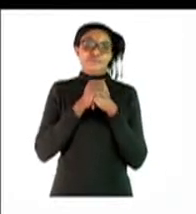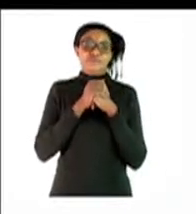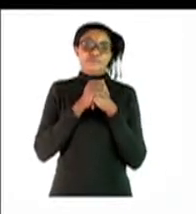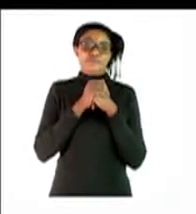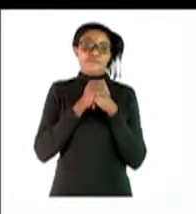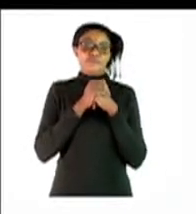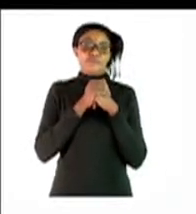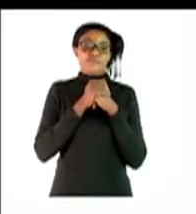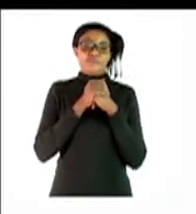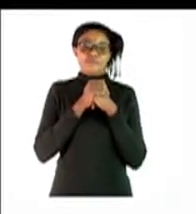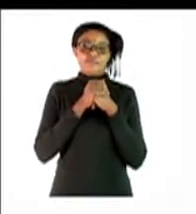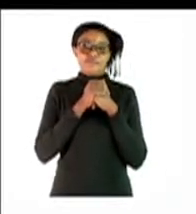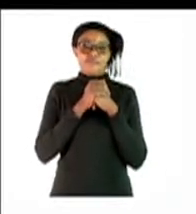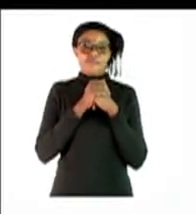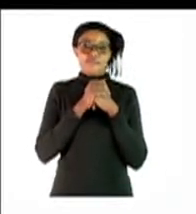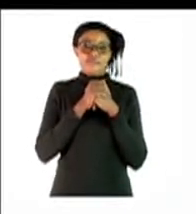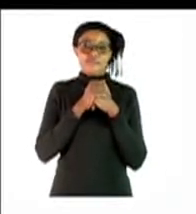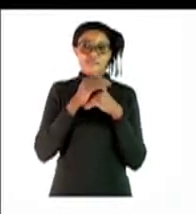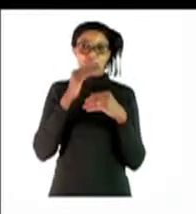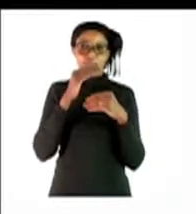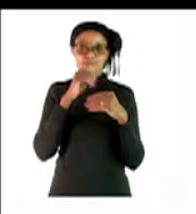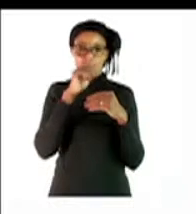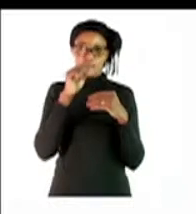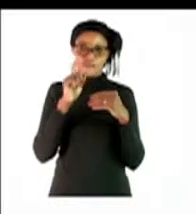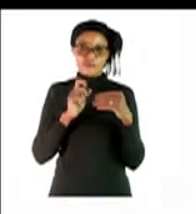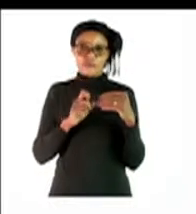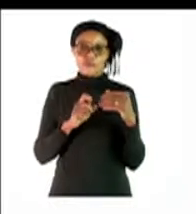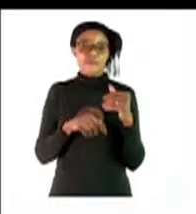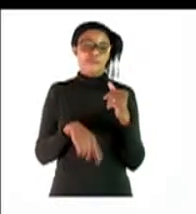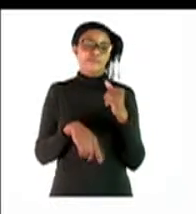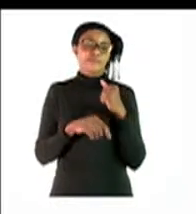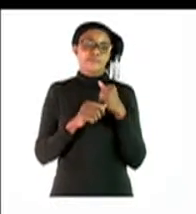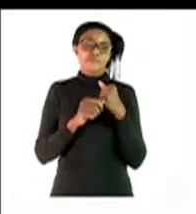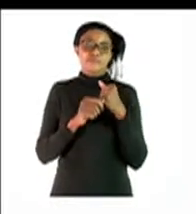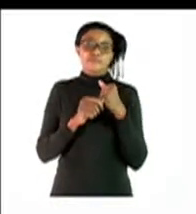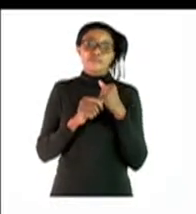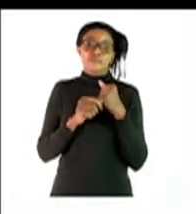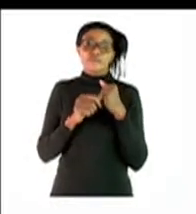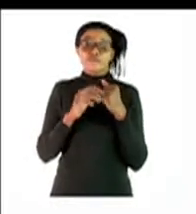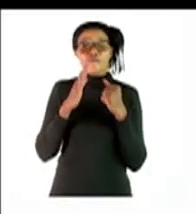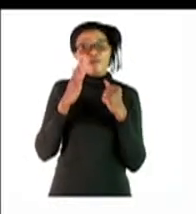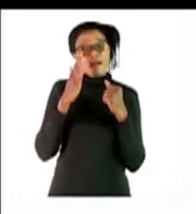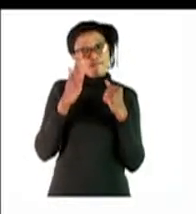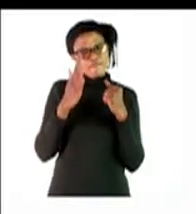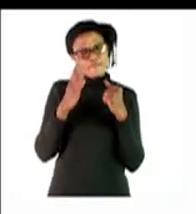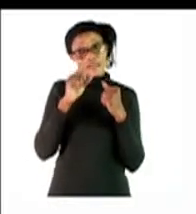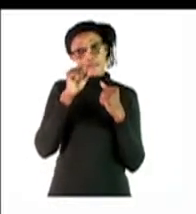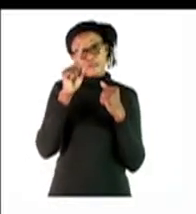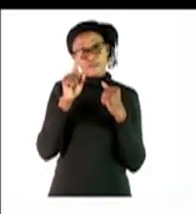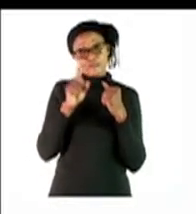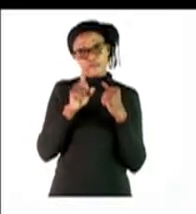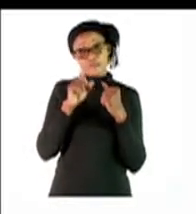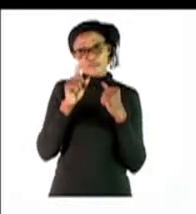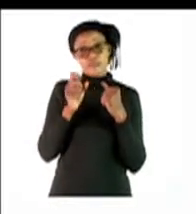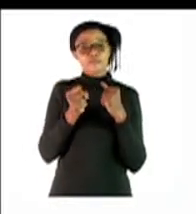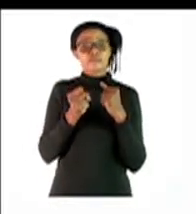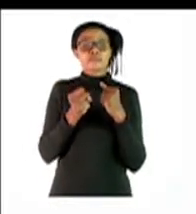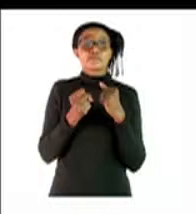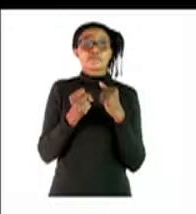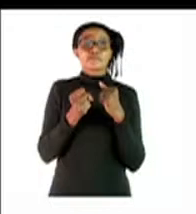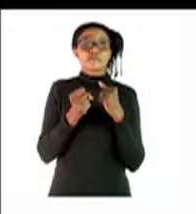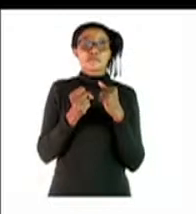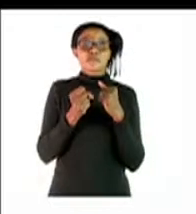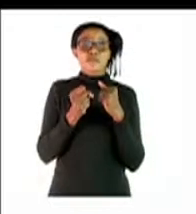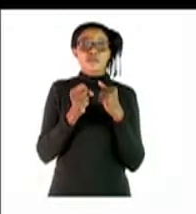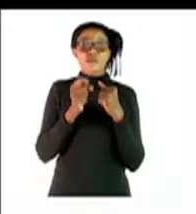Now let's go over to the questions. There are five questions. You have to